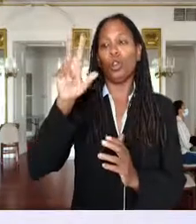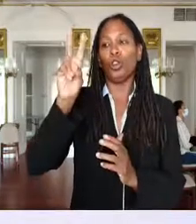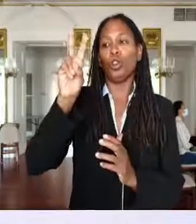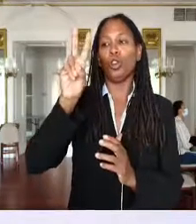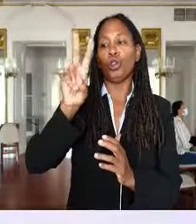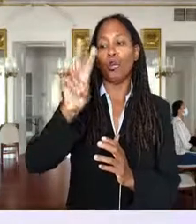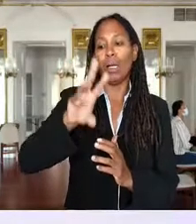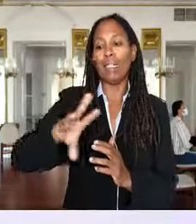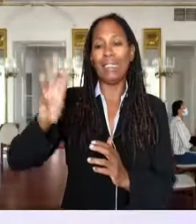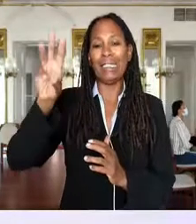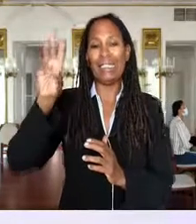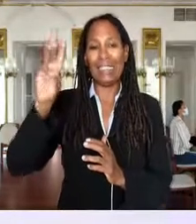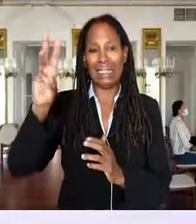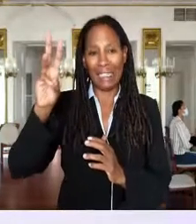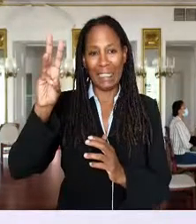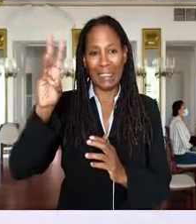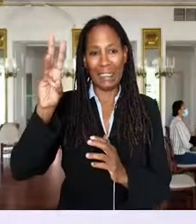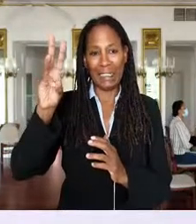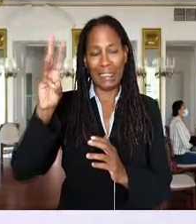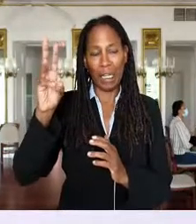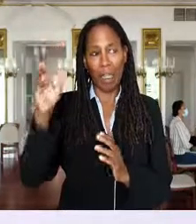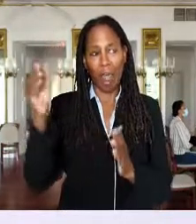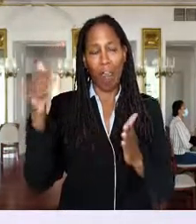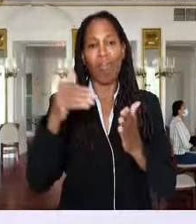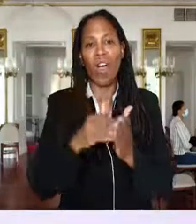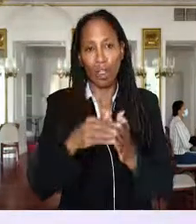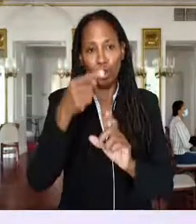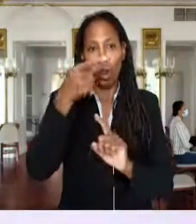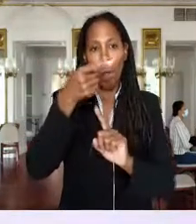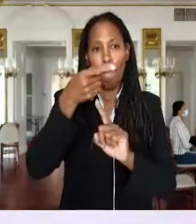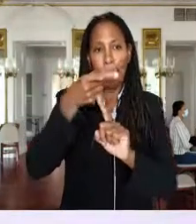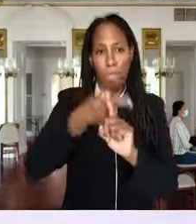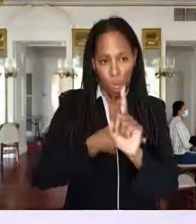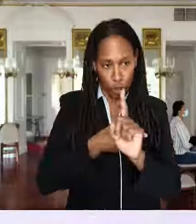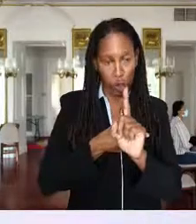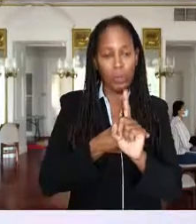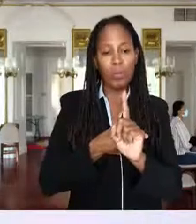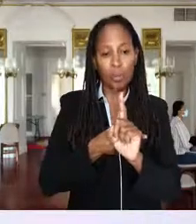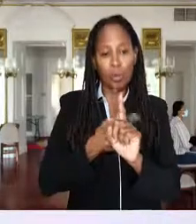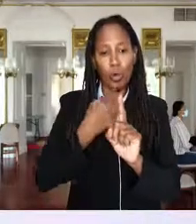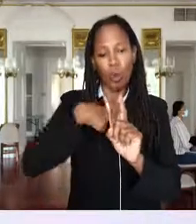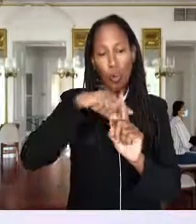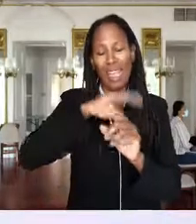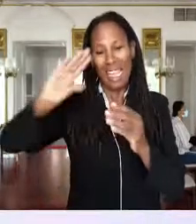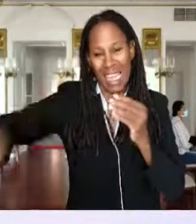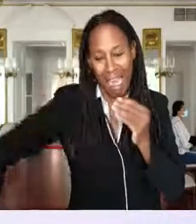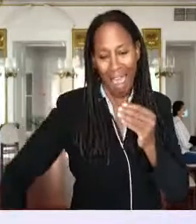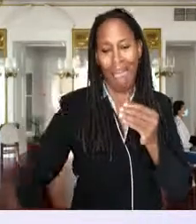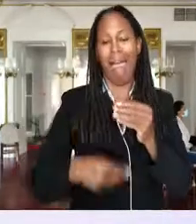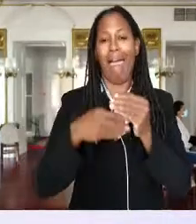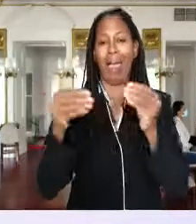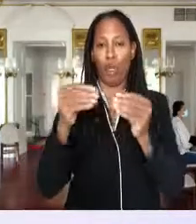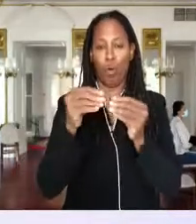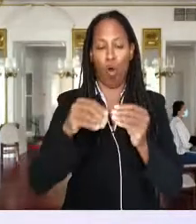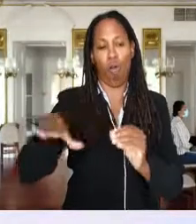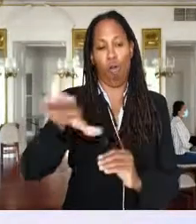26,000 months at $800 a month. And since then, we've added on another 18. So you figure we have probably